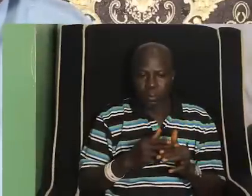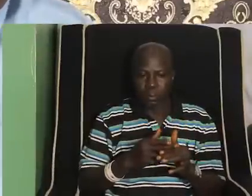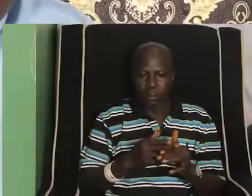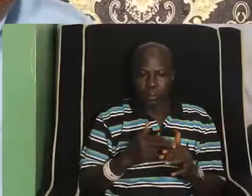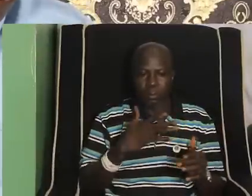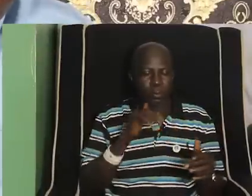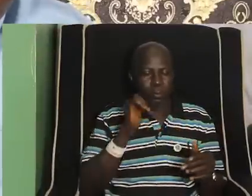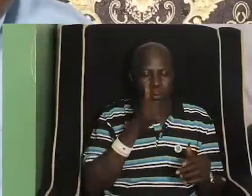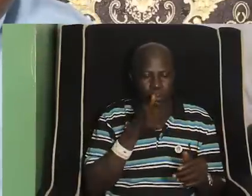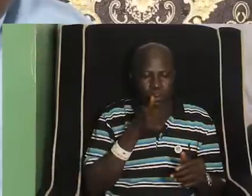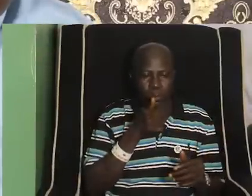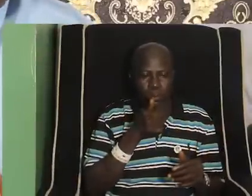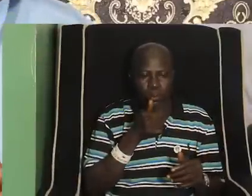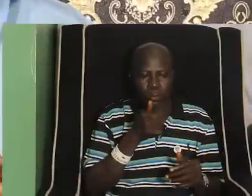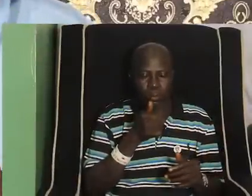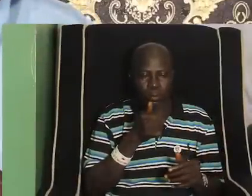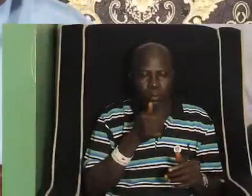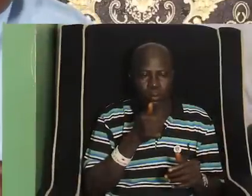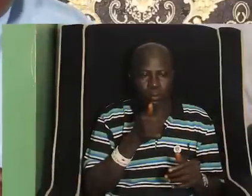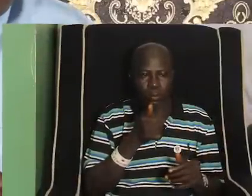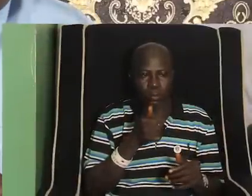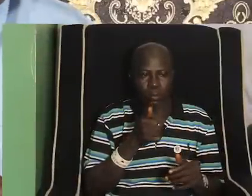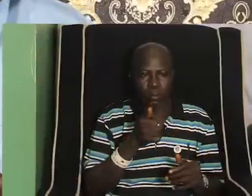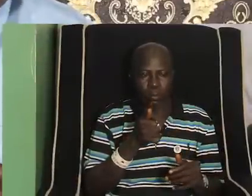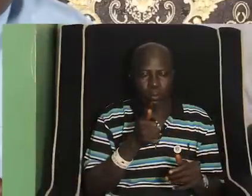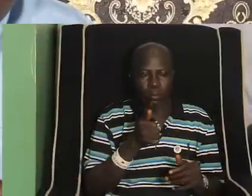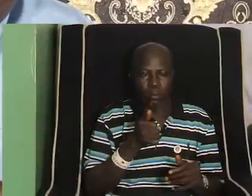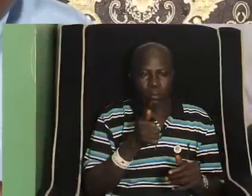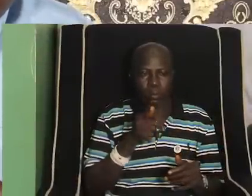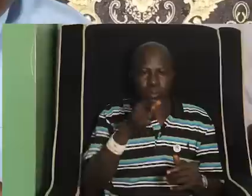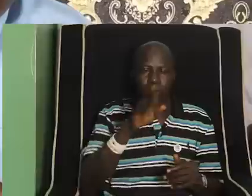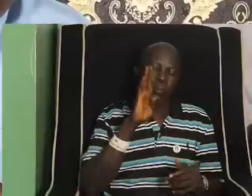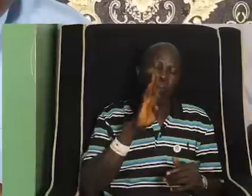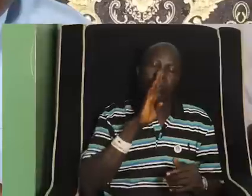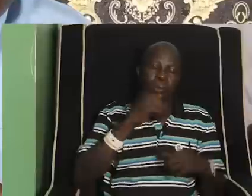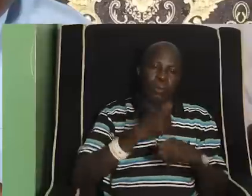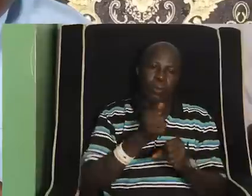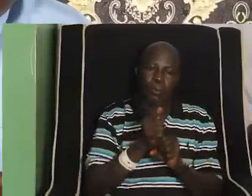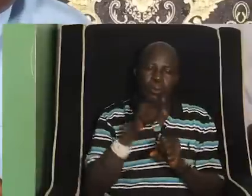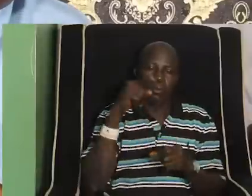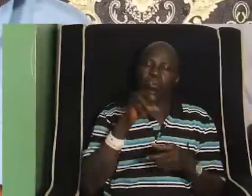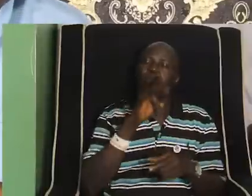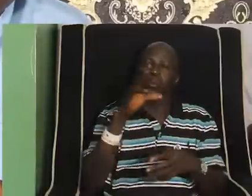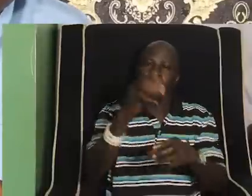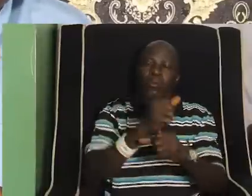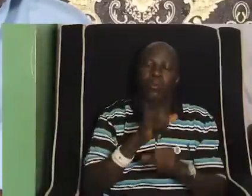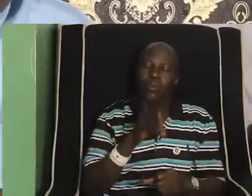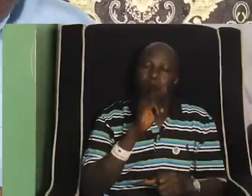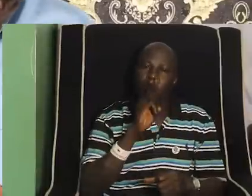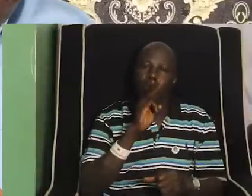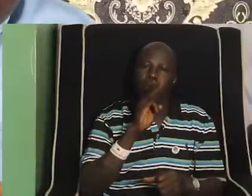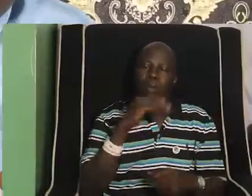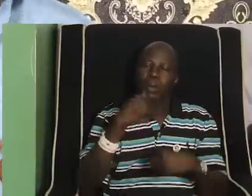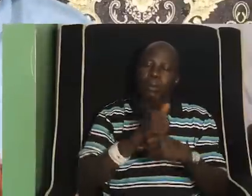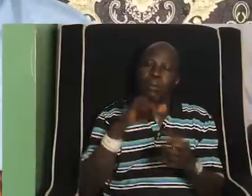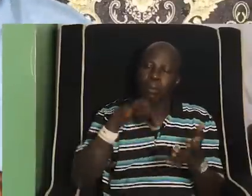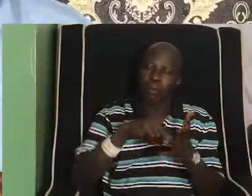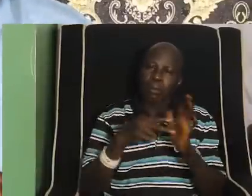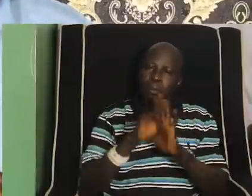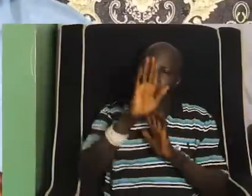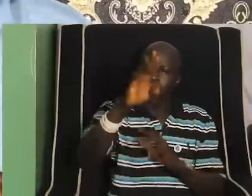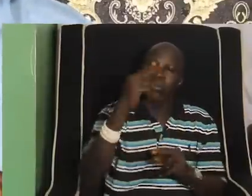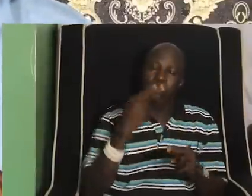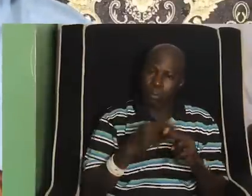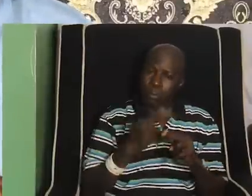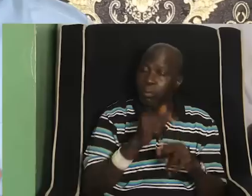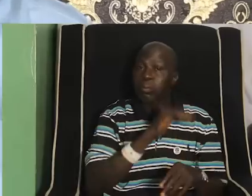name alone Lola. Tomorrow wa je ki omi yen ko wa lowo you make sure you get your water daruko aturuko yes mention your name and